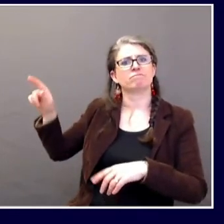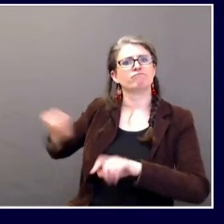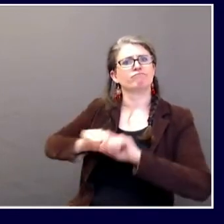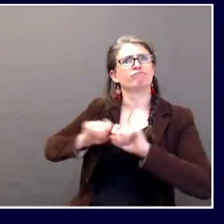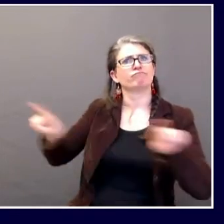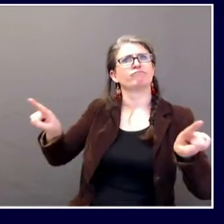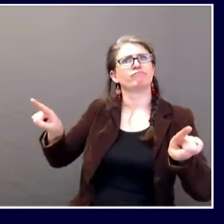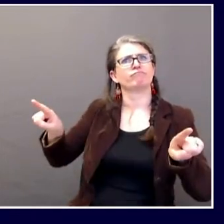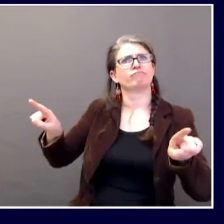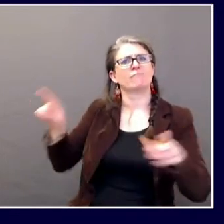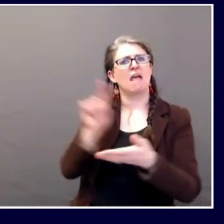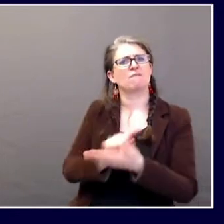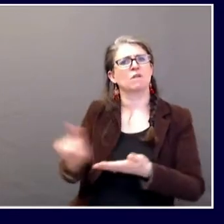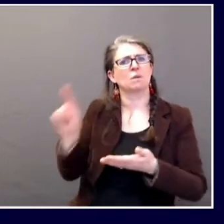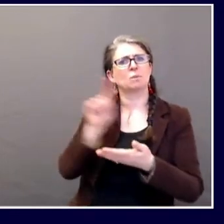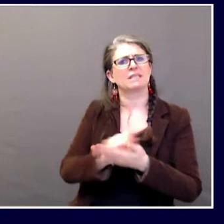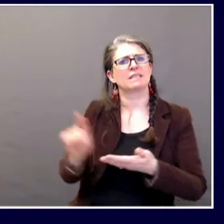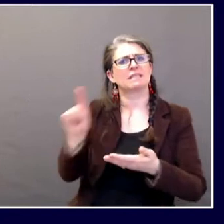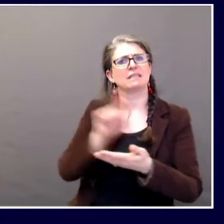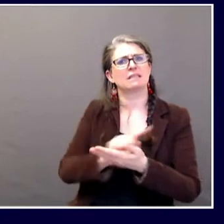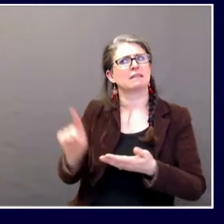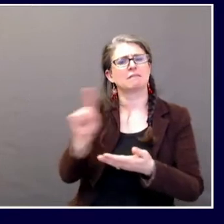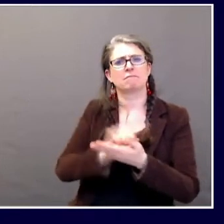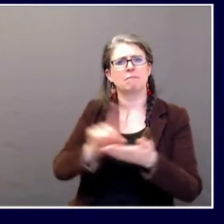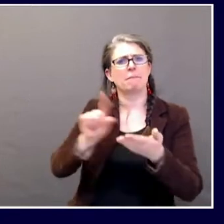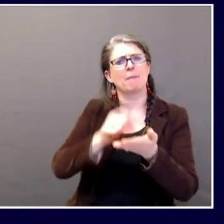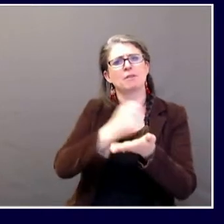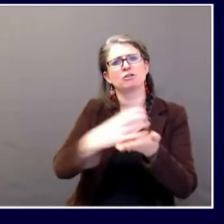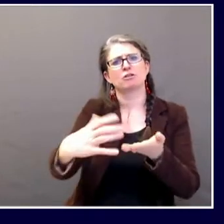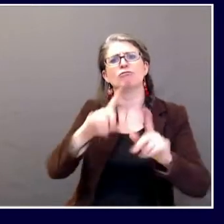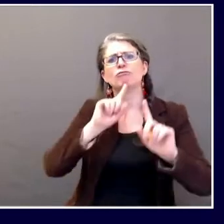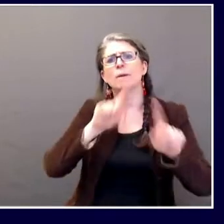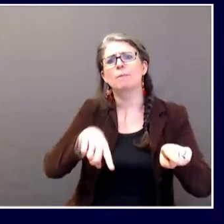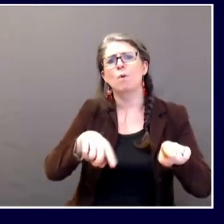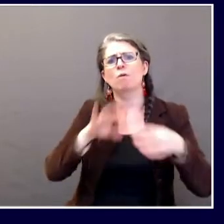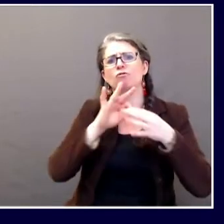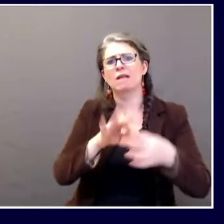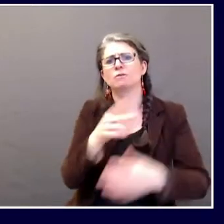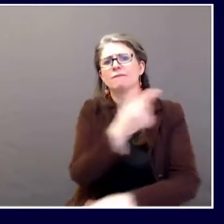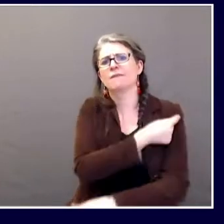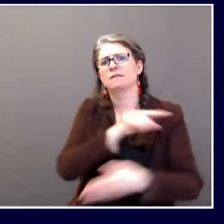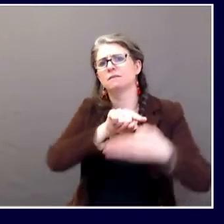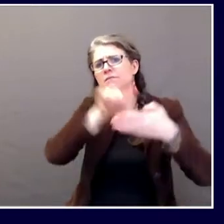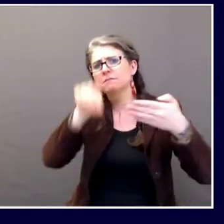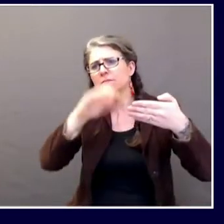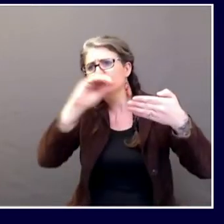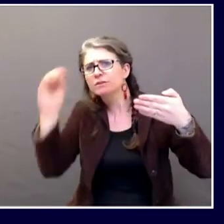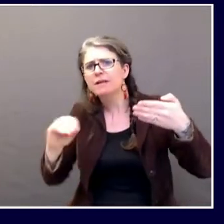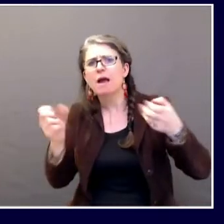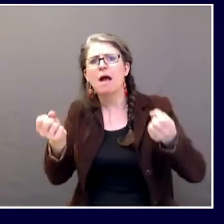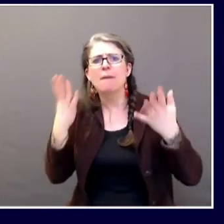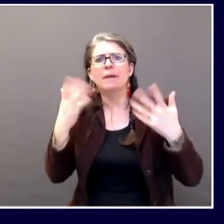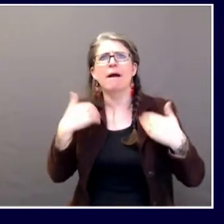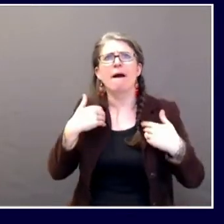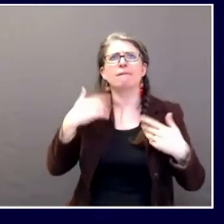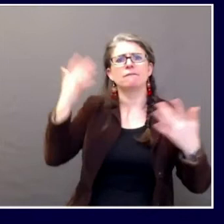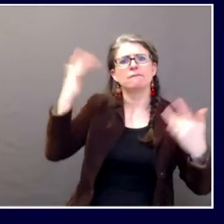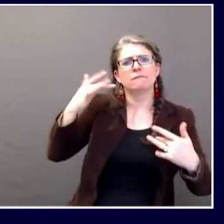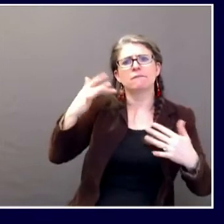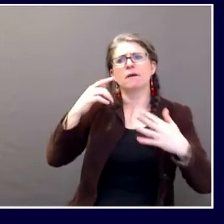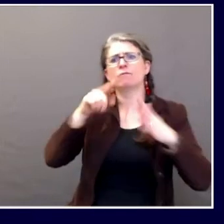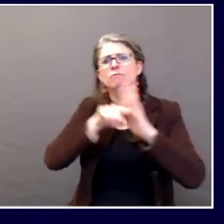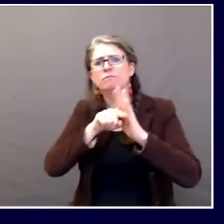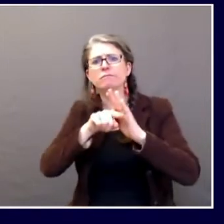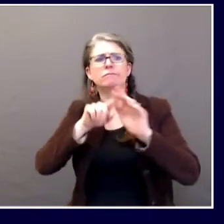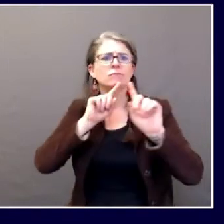last week. So yes, those data are available from the US CDC. Thank you so much. You bet,